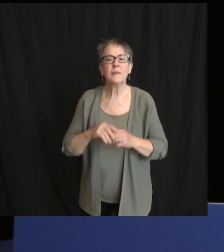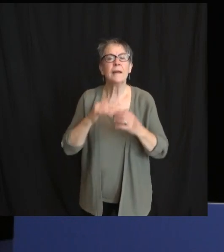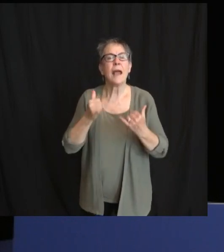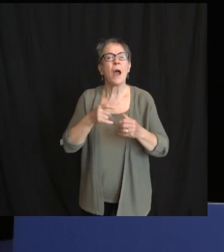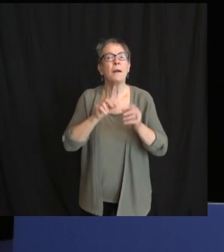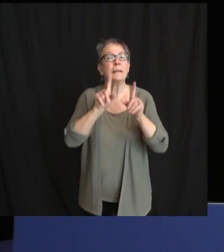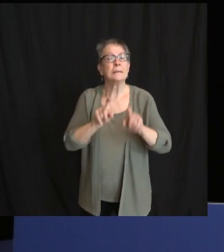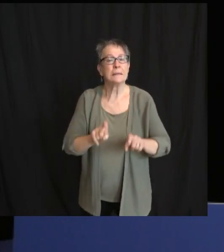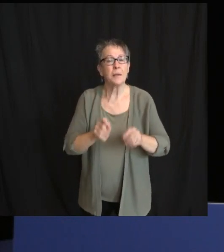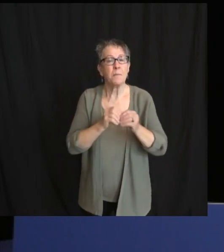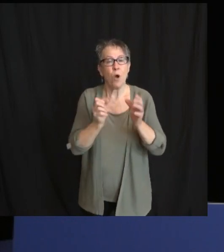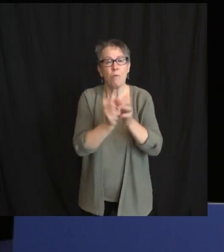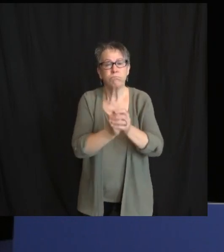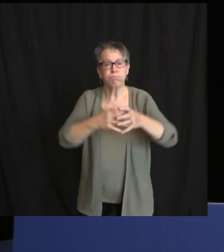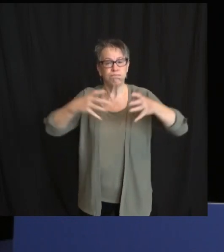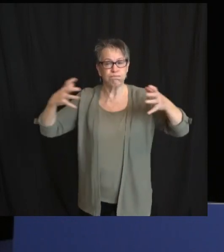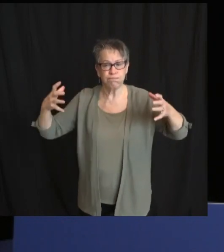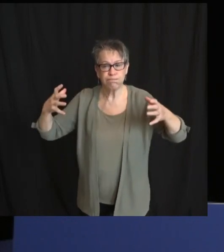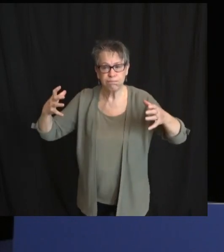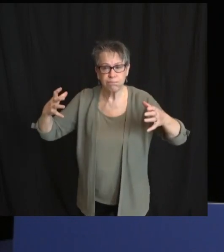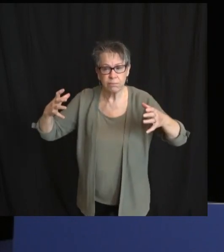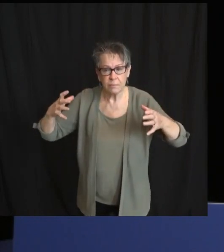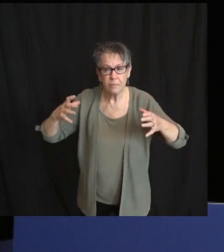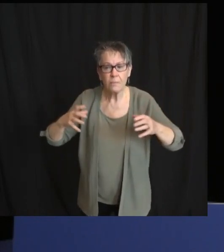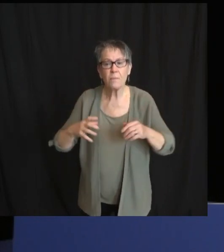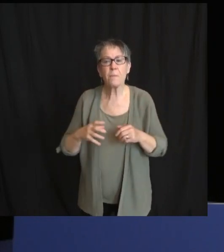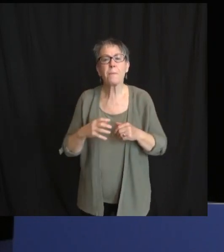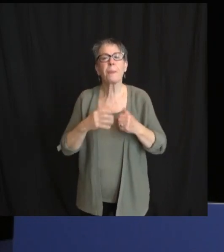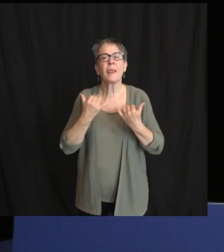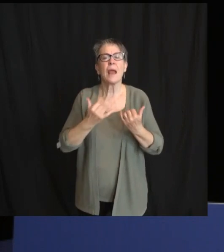because the diagnostic tests like the PCRs,